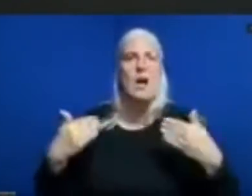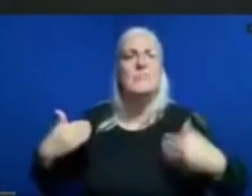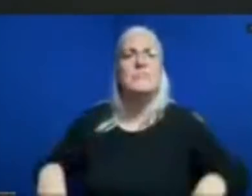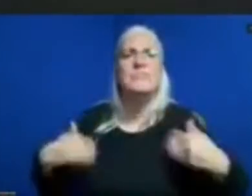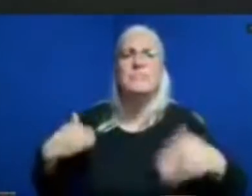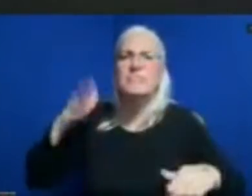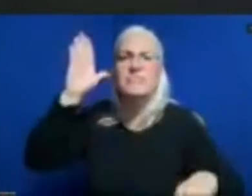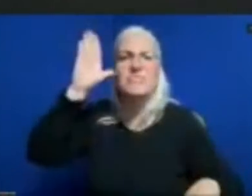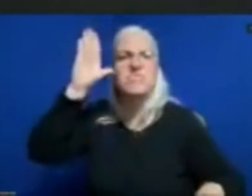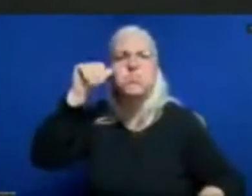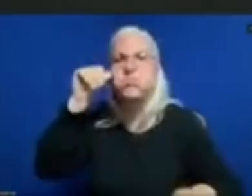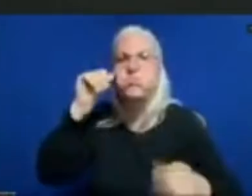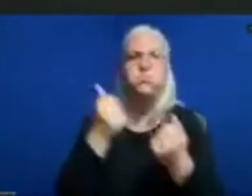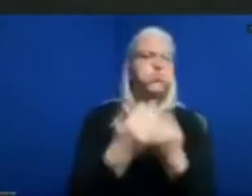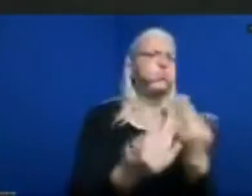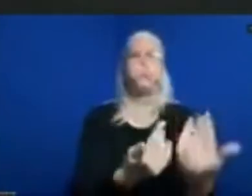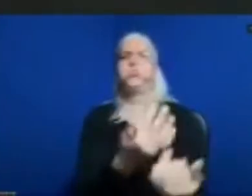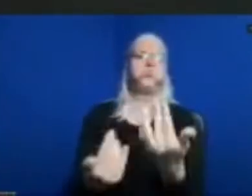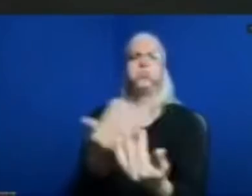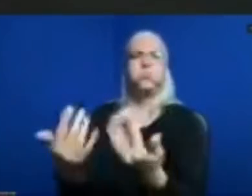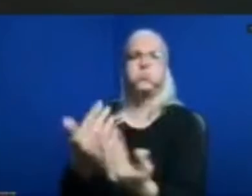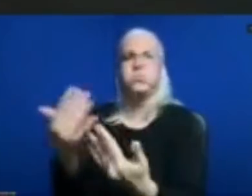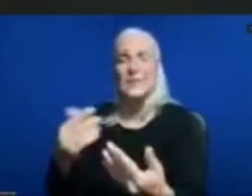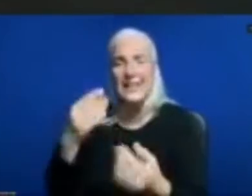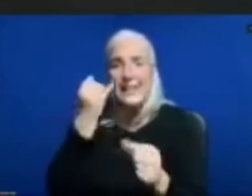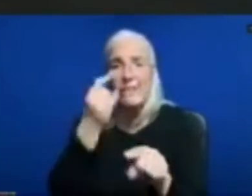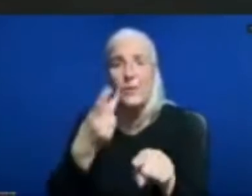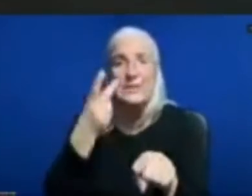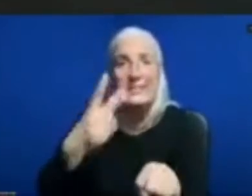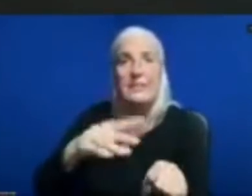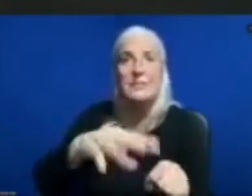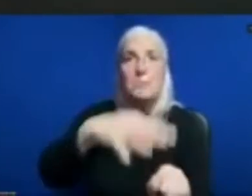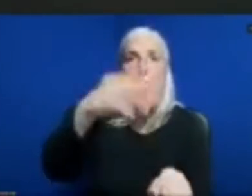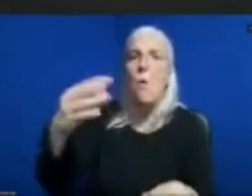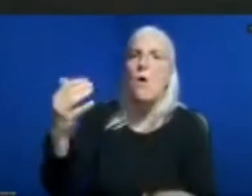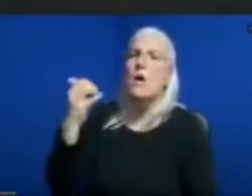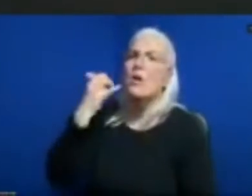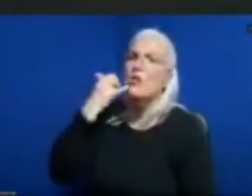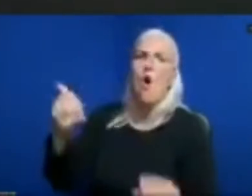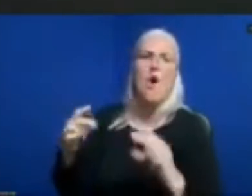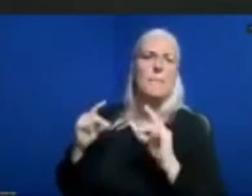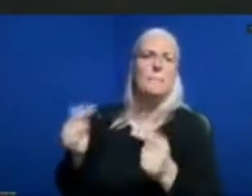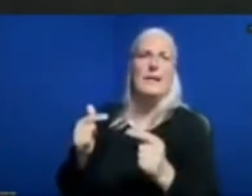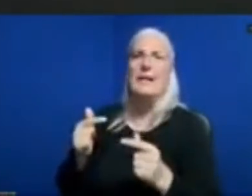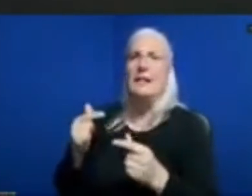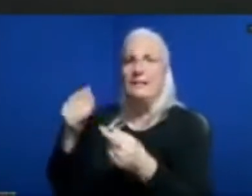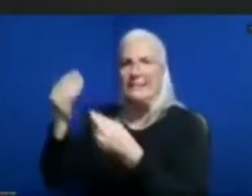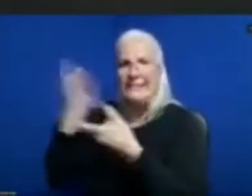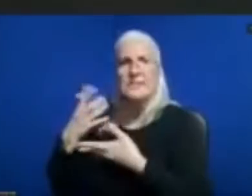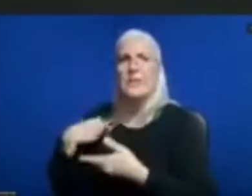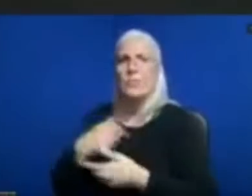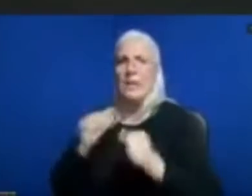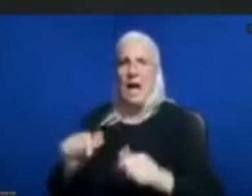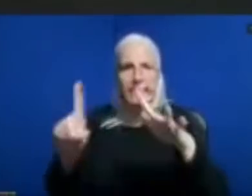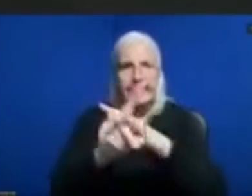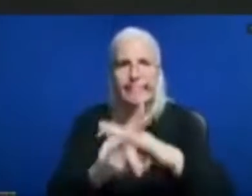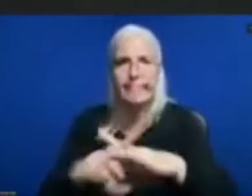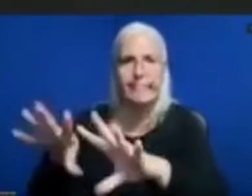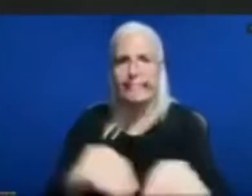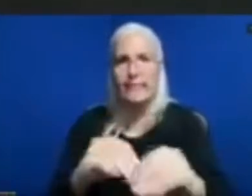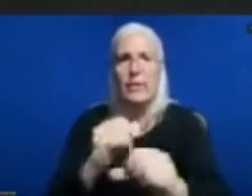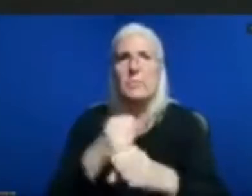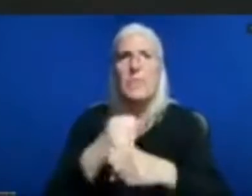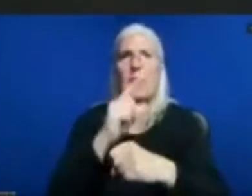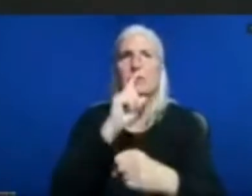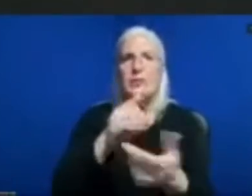firefighters that continually patrol that area to come out and help put those hot spots out. Also, for the residents as you